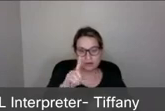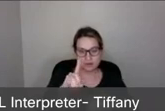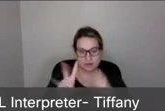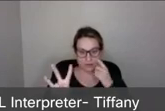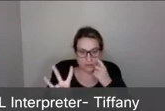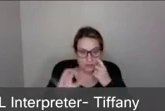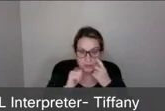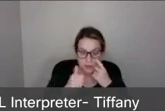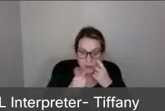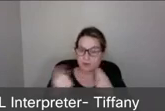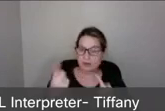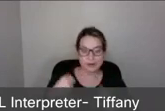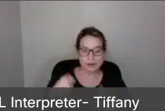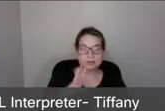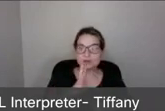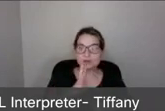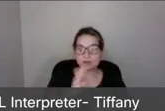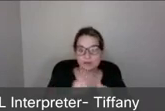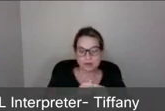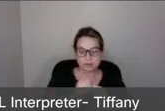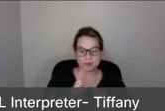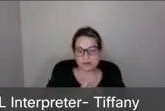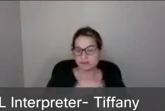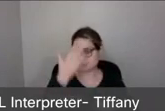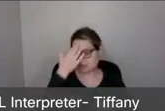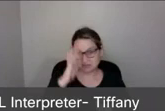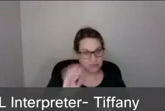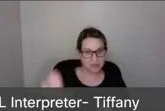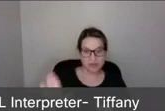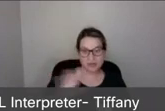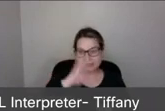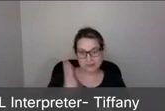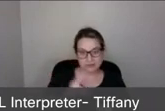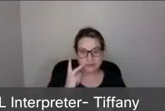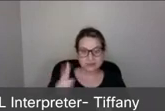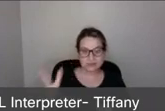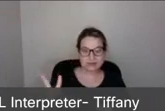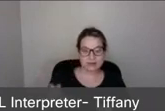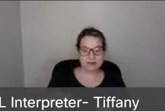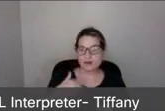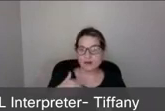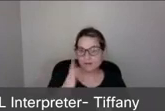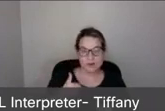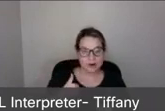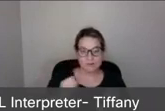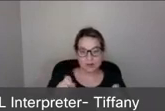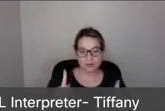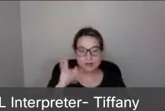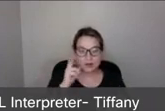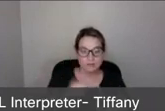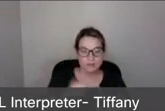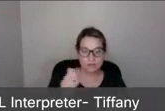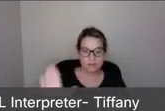do not come to speak to us. We don't know them, we have never seen them, and we have never had the opportunity to hear from